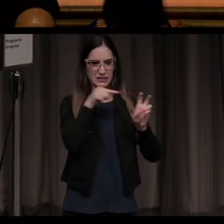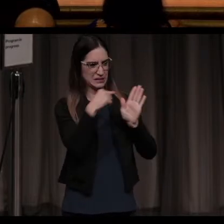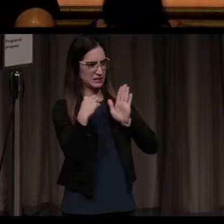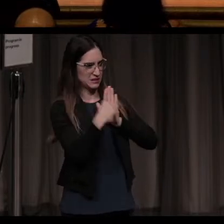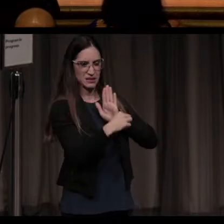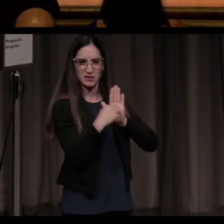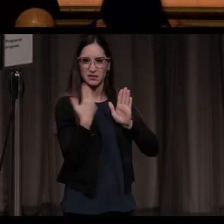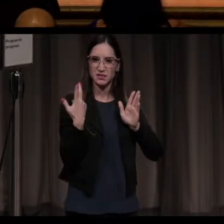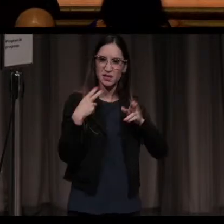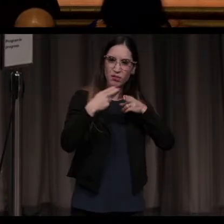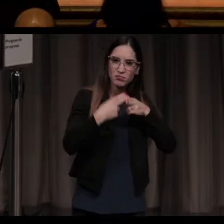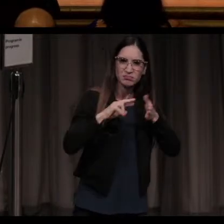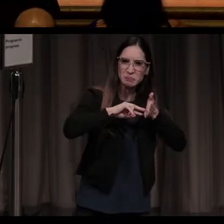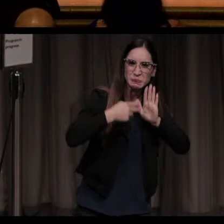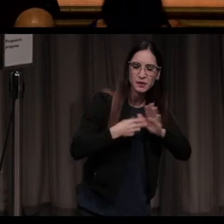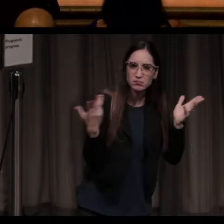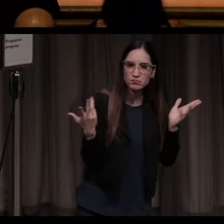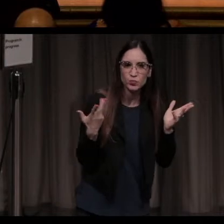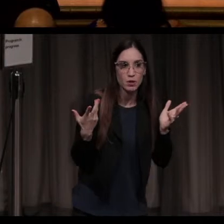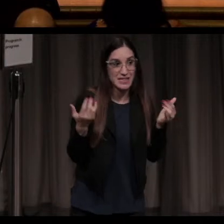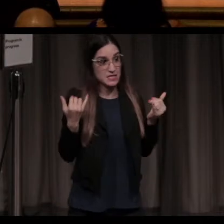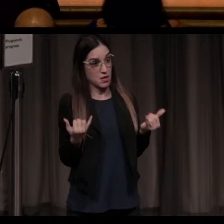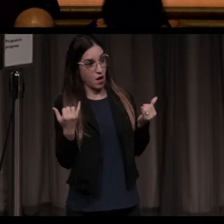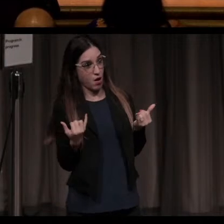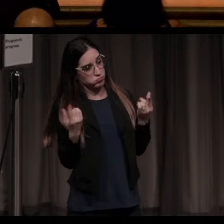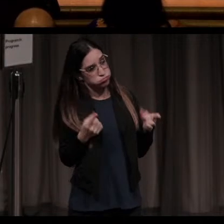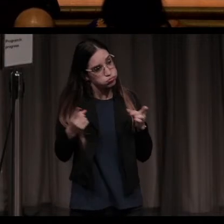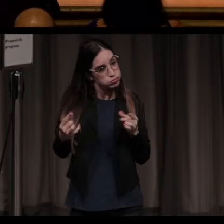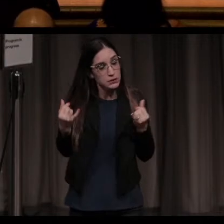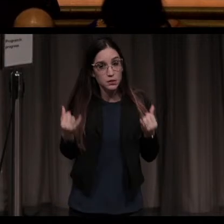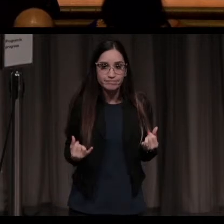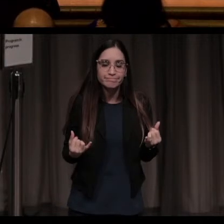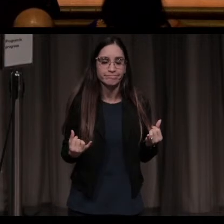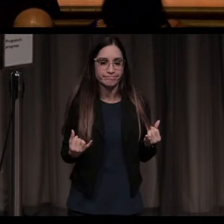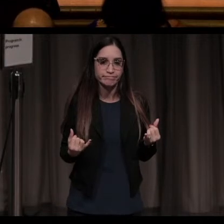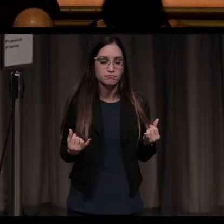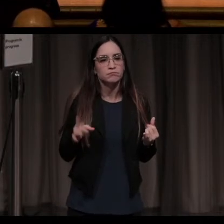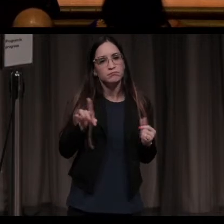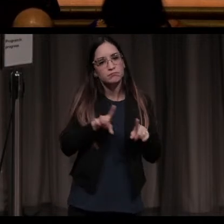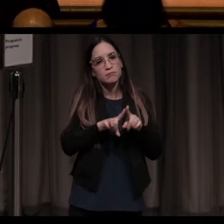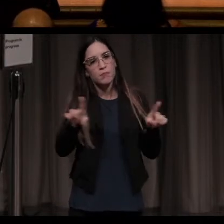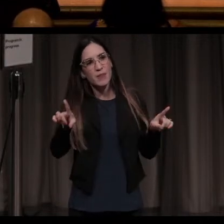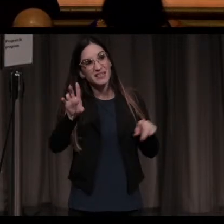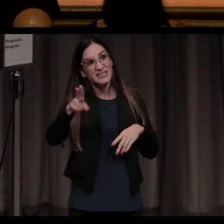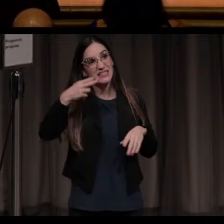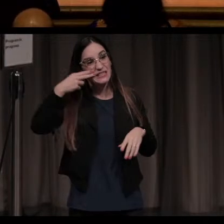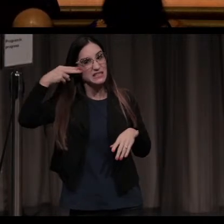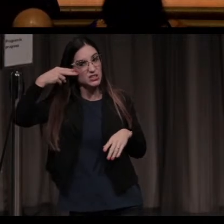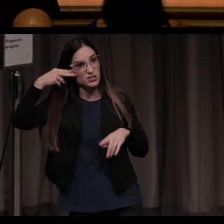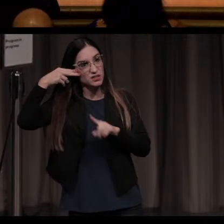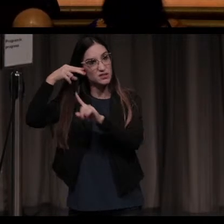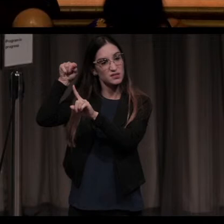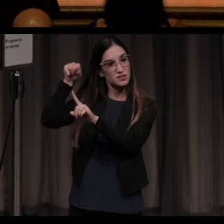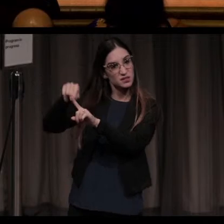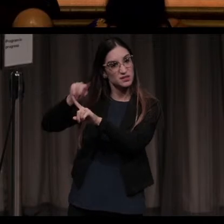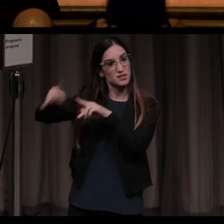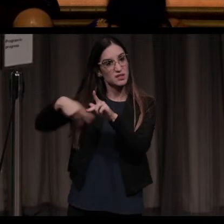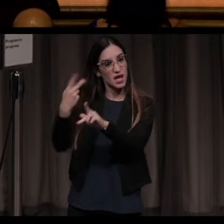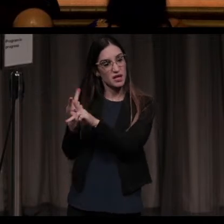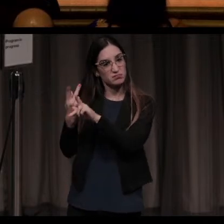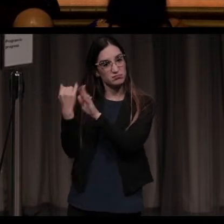really. Contemporary is what's happening now, what is being created now. And then when we talk about indigenous contemporary art,